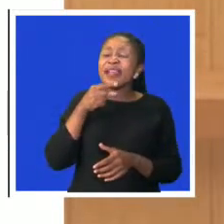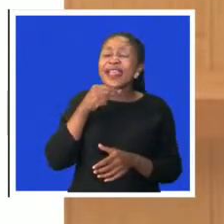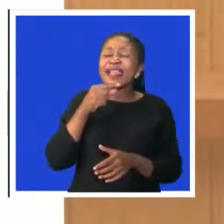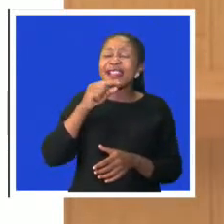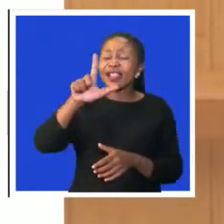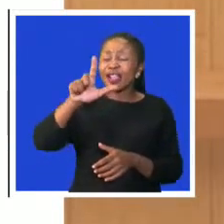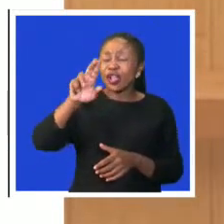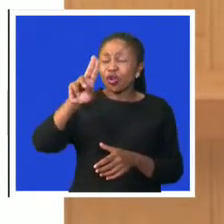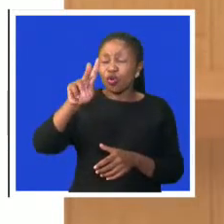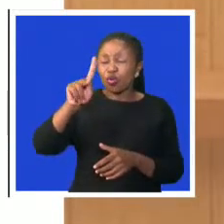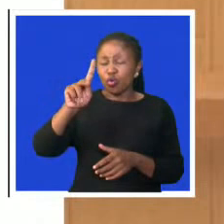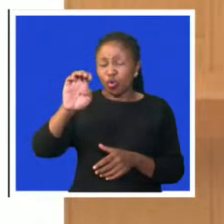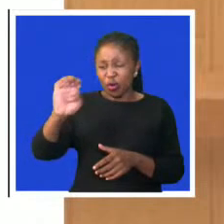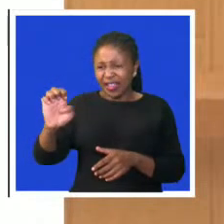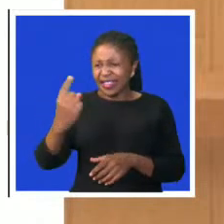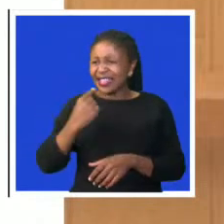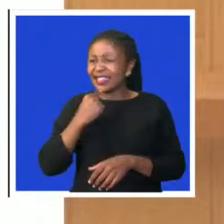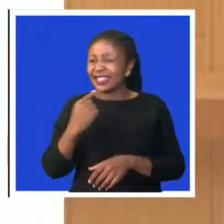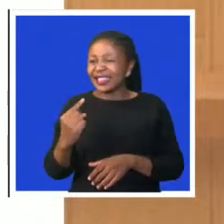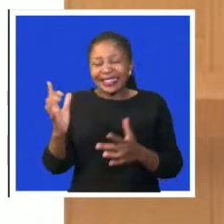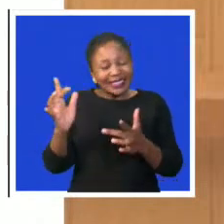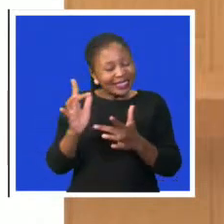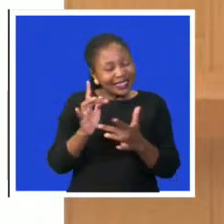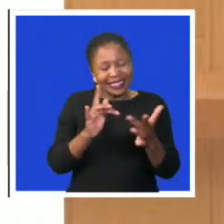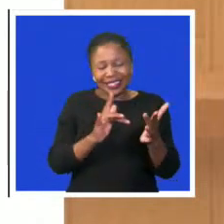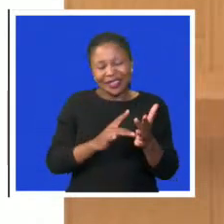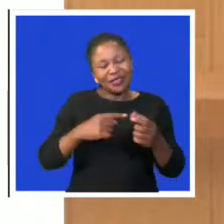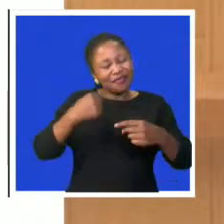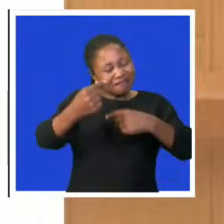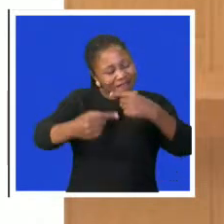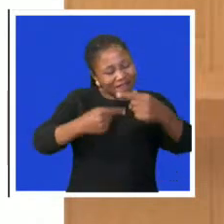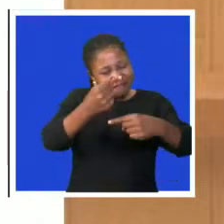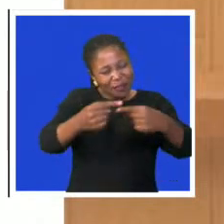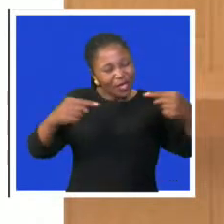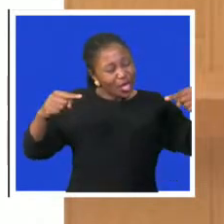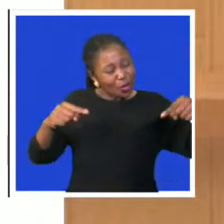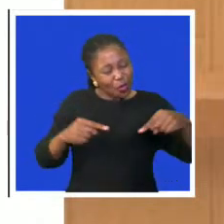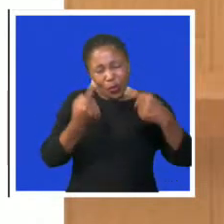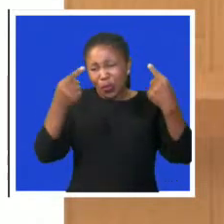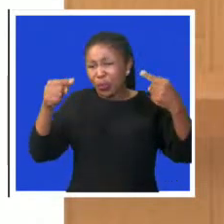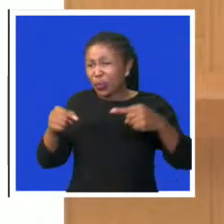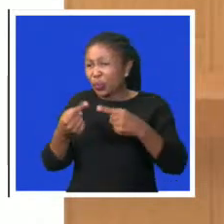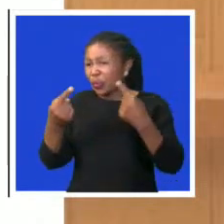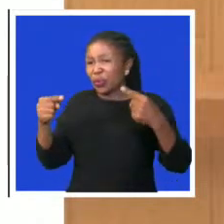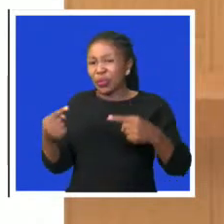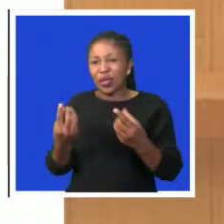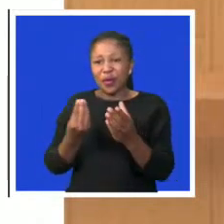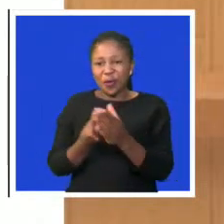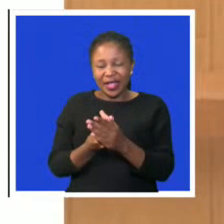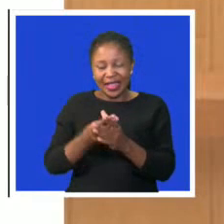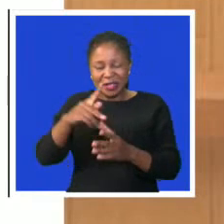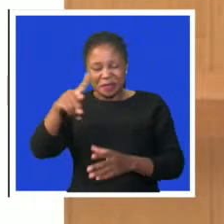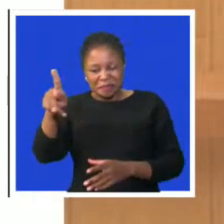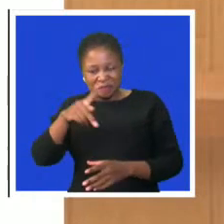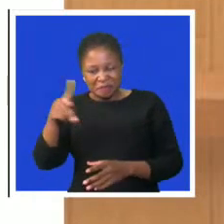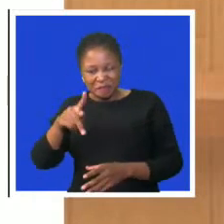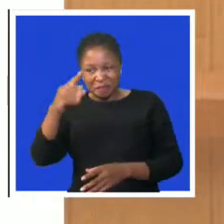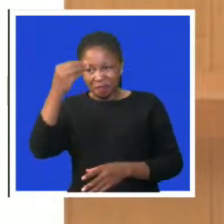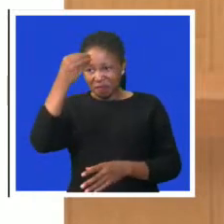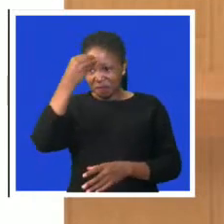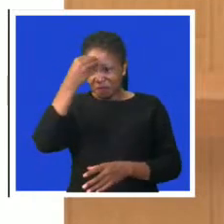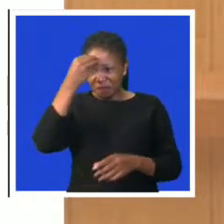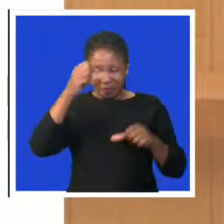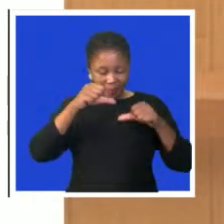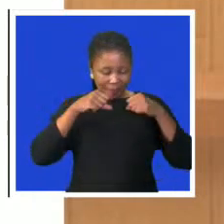with the Pharisees, even though they were considered religious authorities. Portrayed by